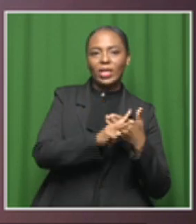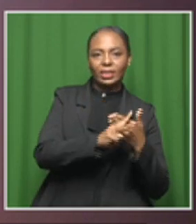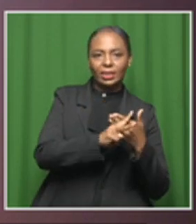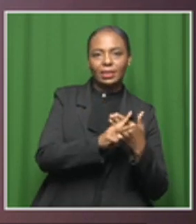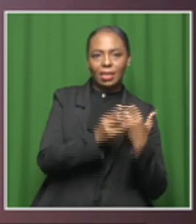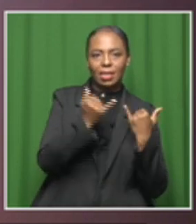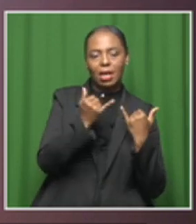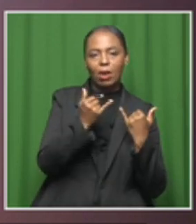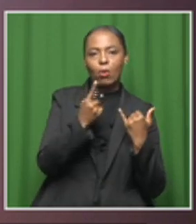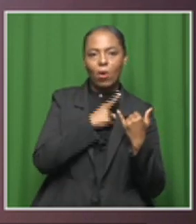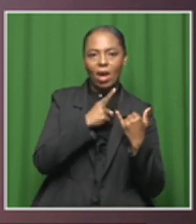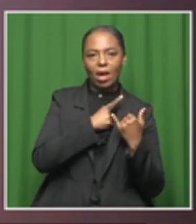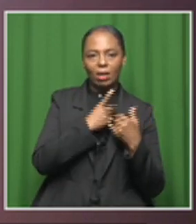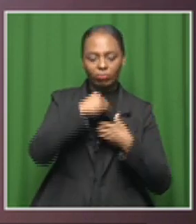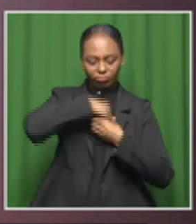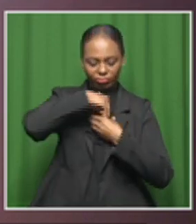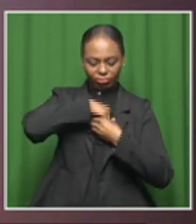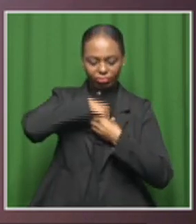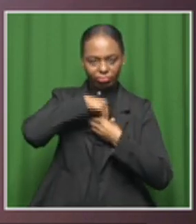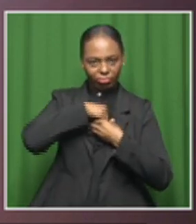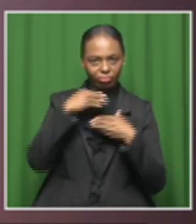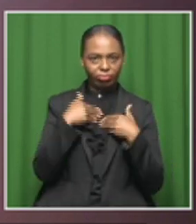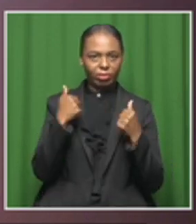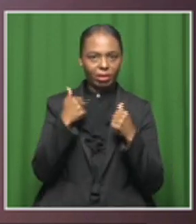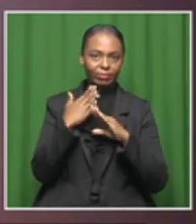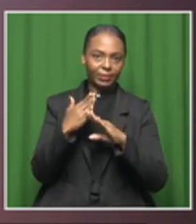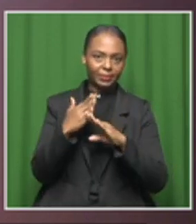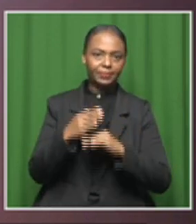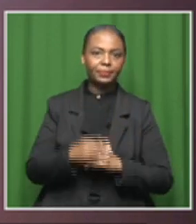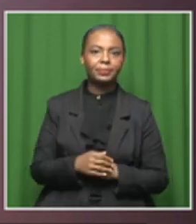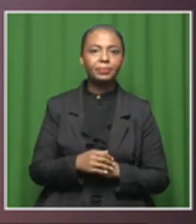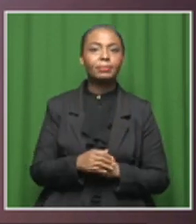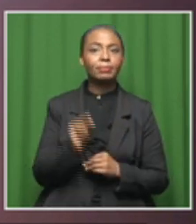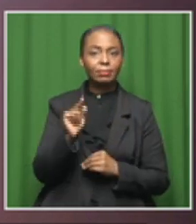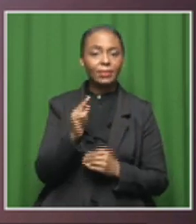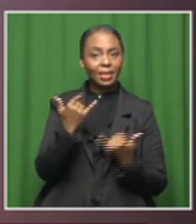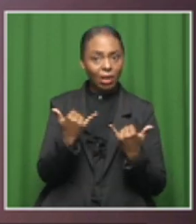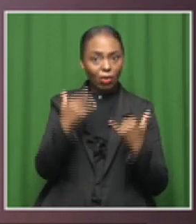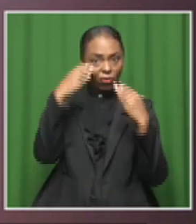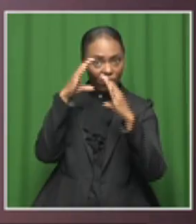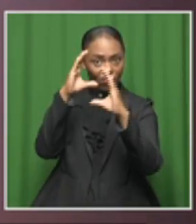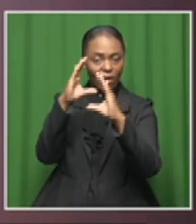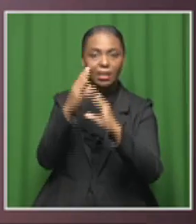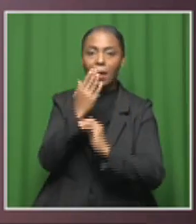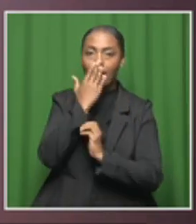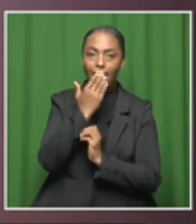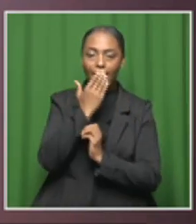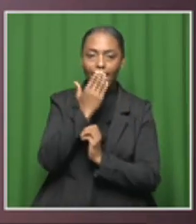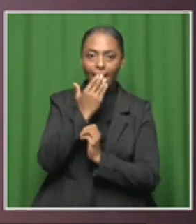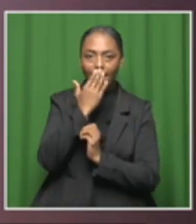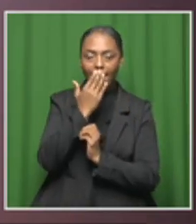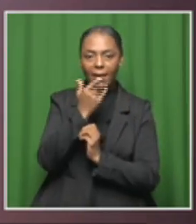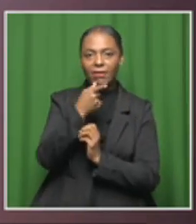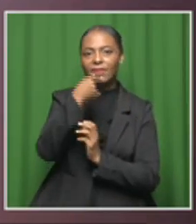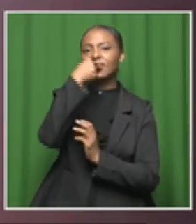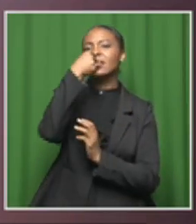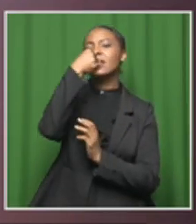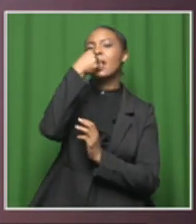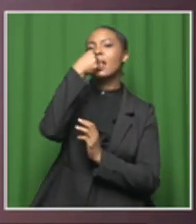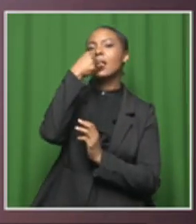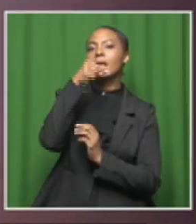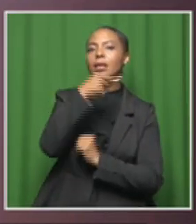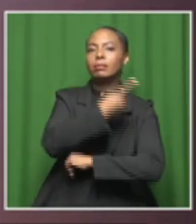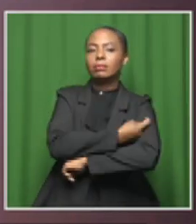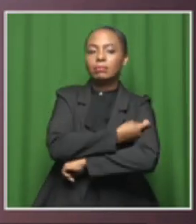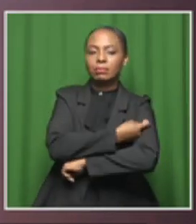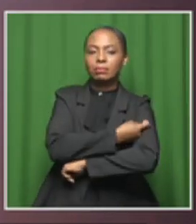develop following the vaccination. On Health Matters this morning, we focus on the importance of the flu vaccine as the country prepares for this year's